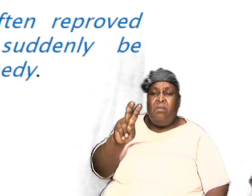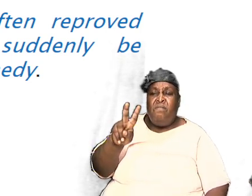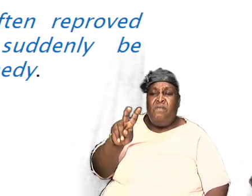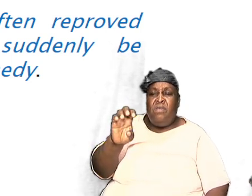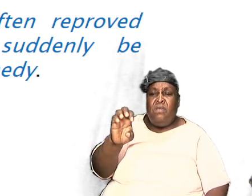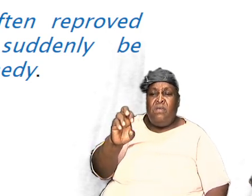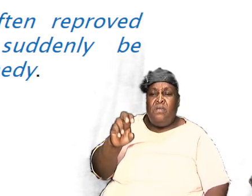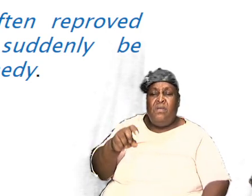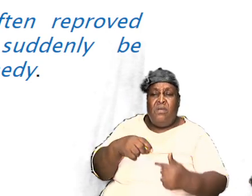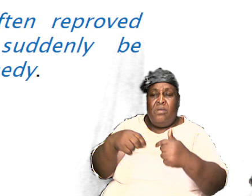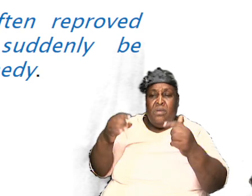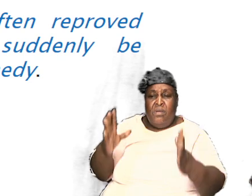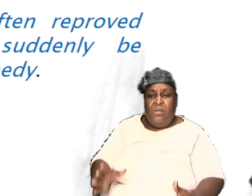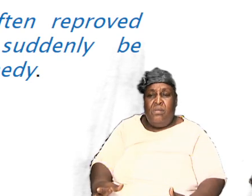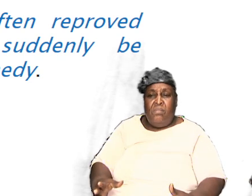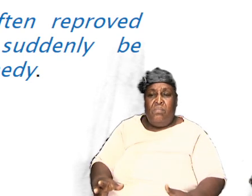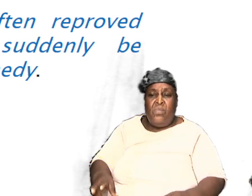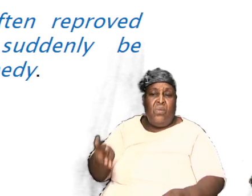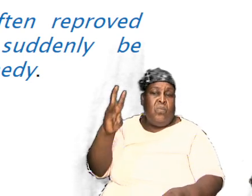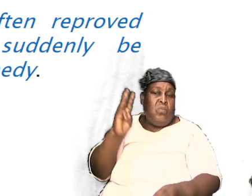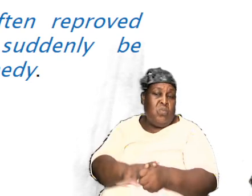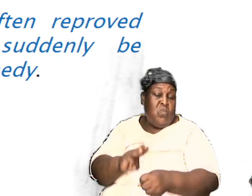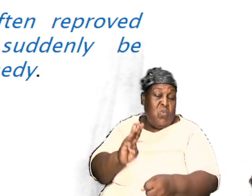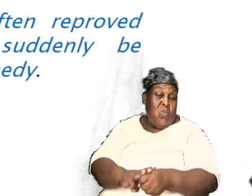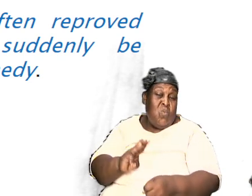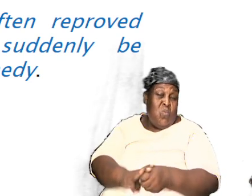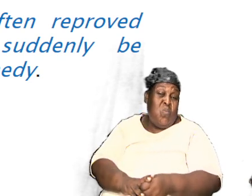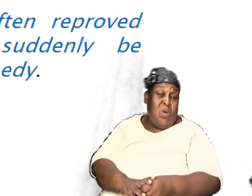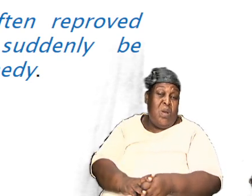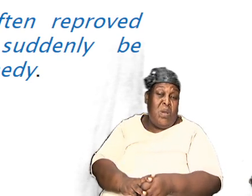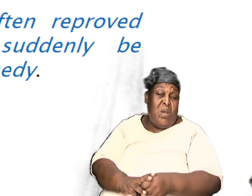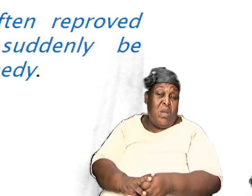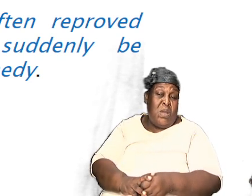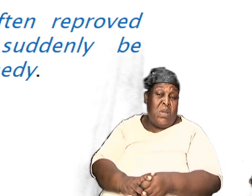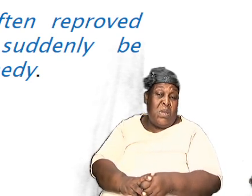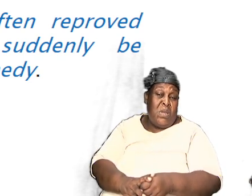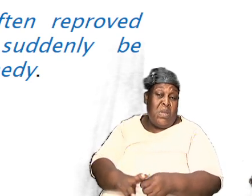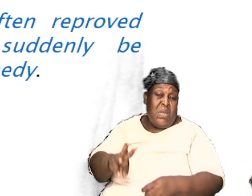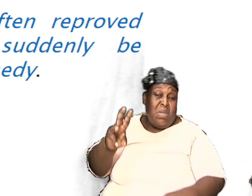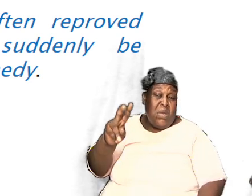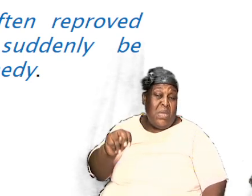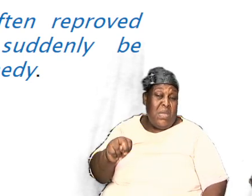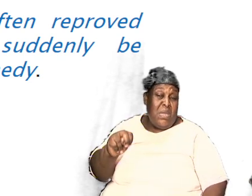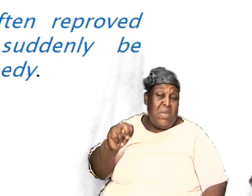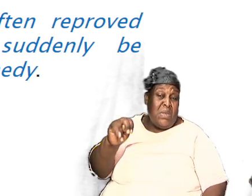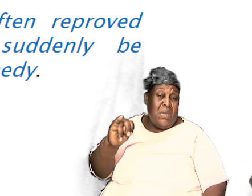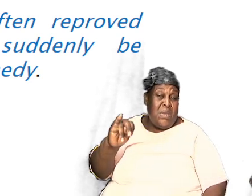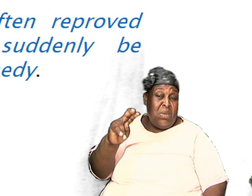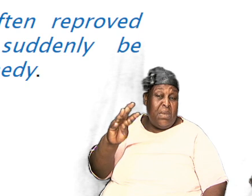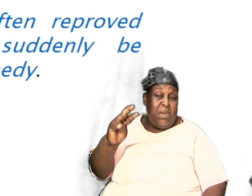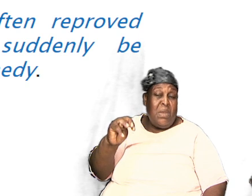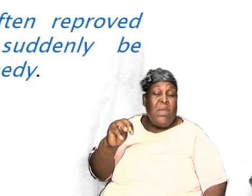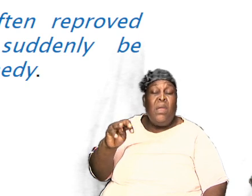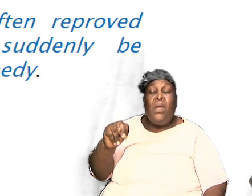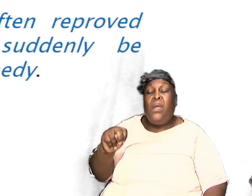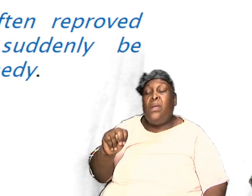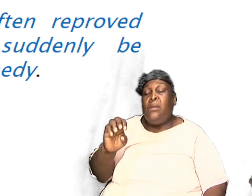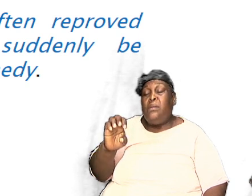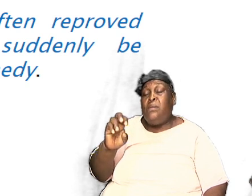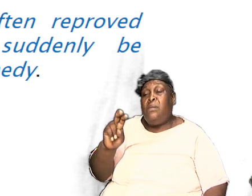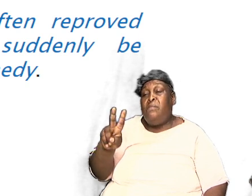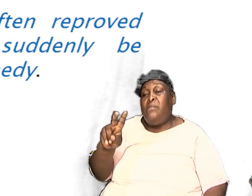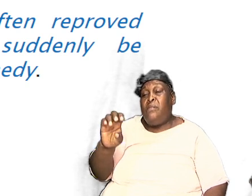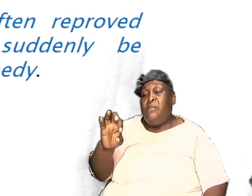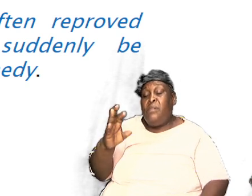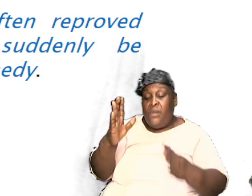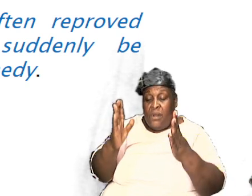he warned the Ninevites. When God was about to destroy Nineveh because of their wickedness, he had